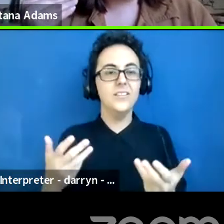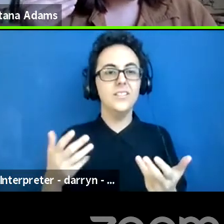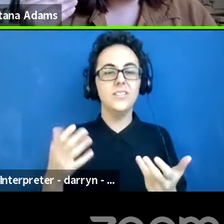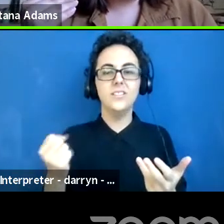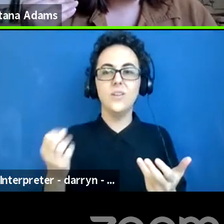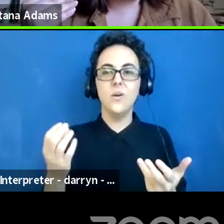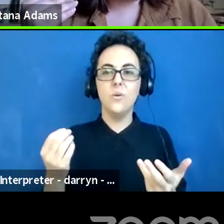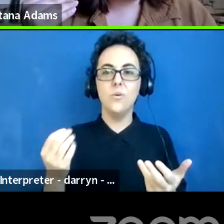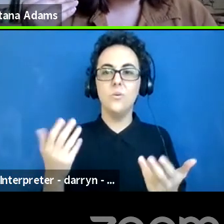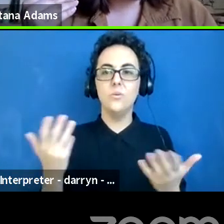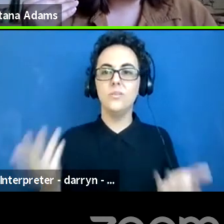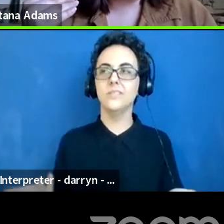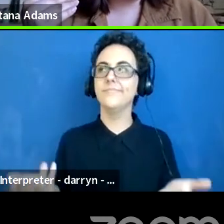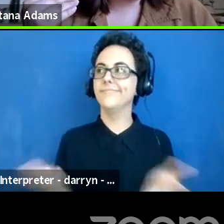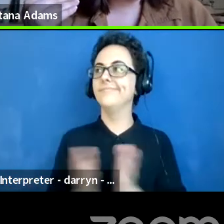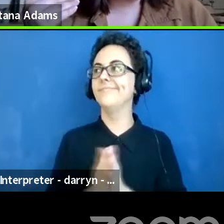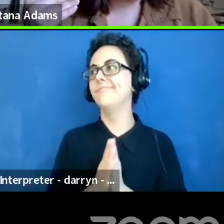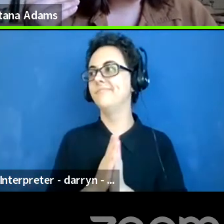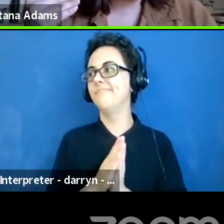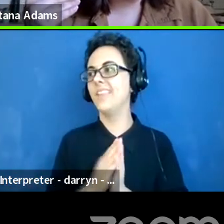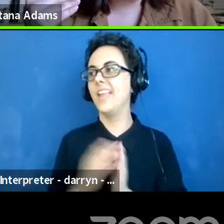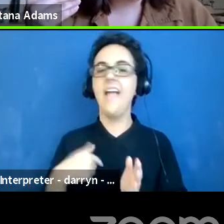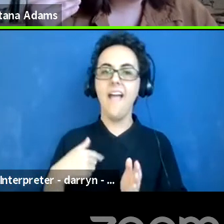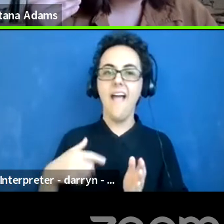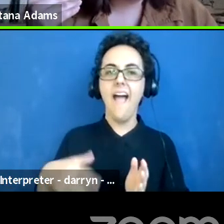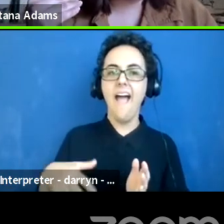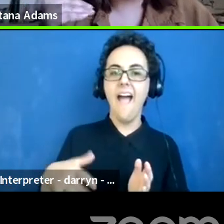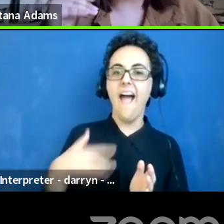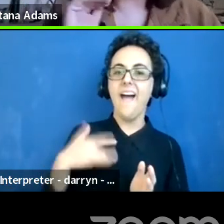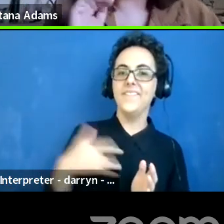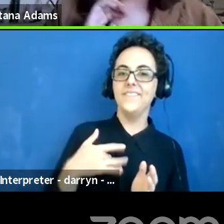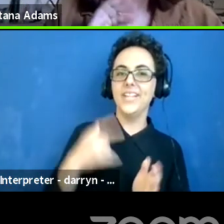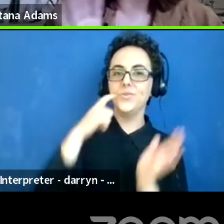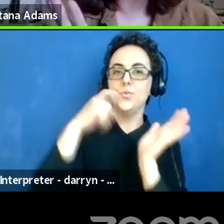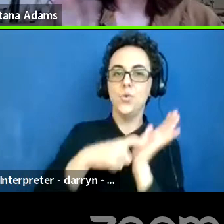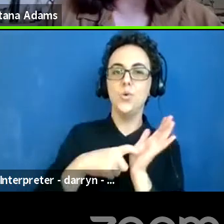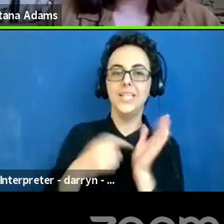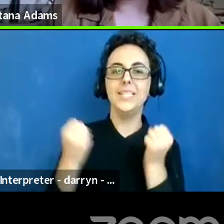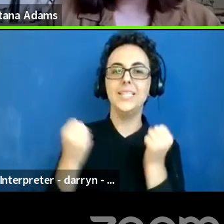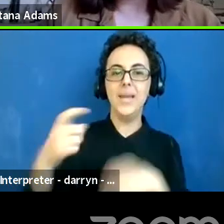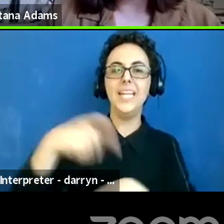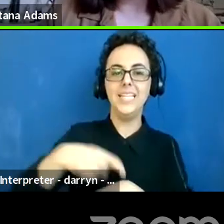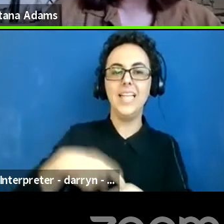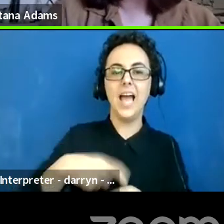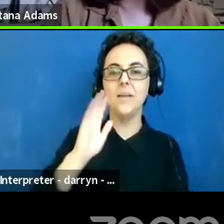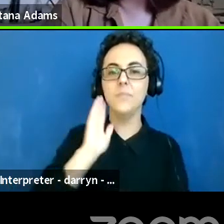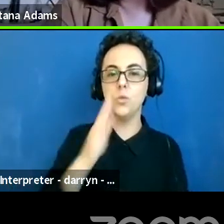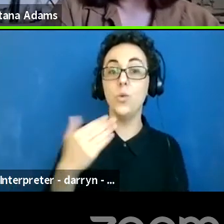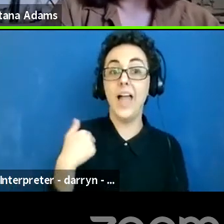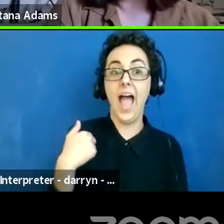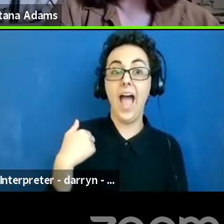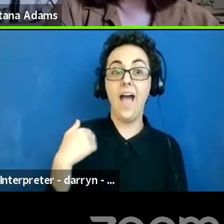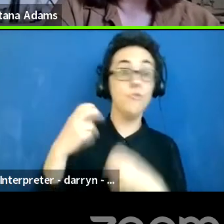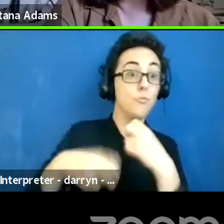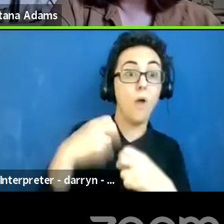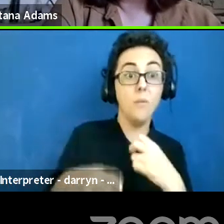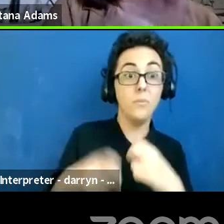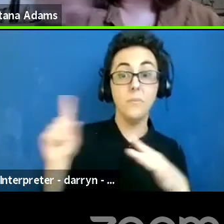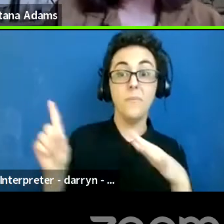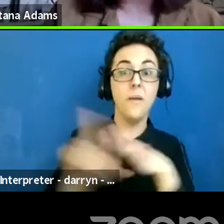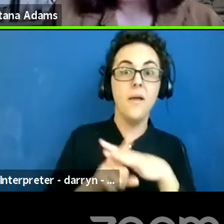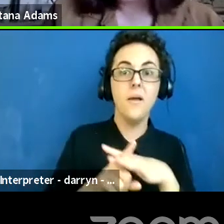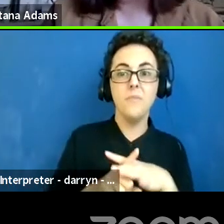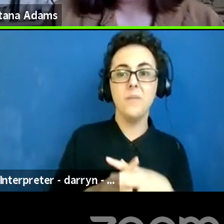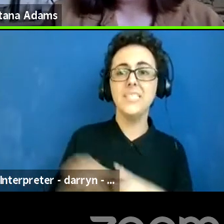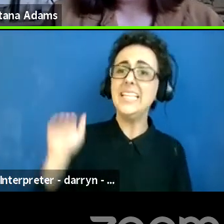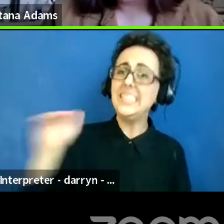I find that a lot of the times whenever there are productions that are like, okay, well, we'll give you two extra months. We'll give you two extra months to, you know,